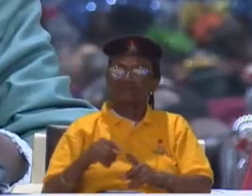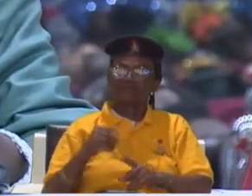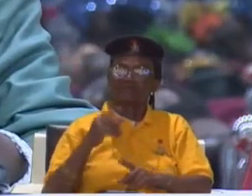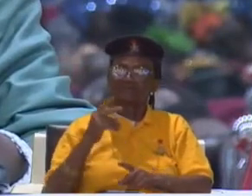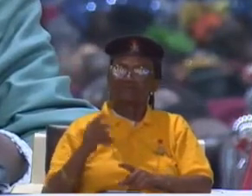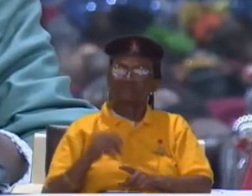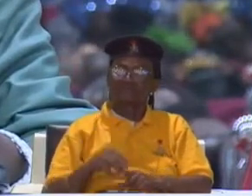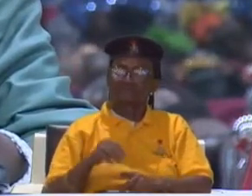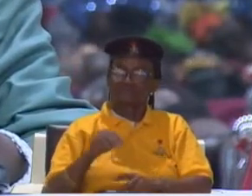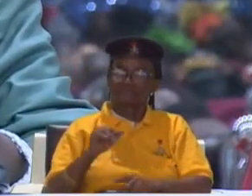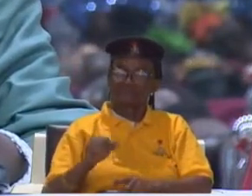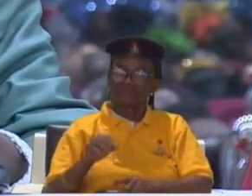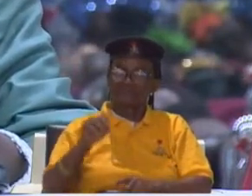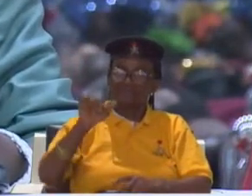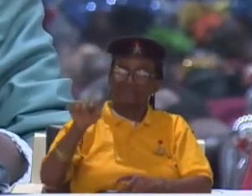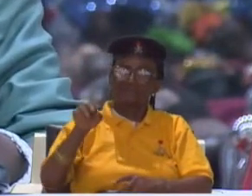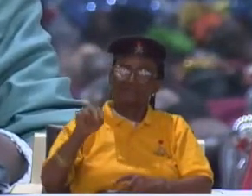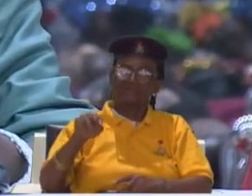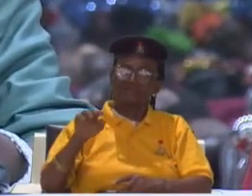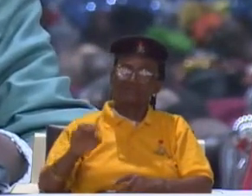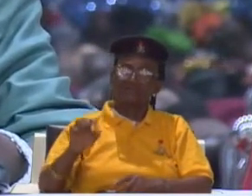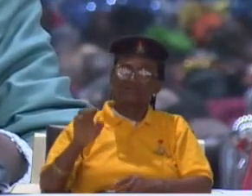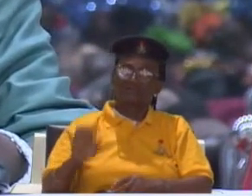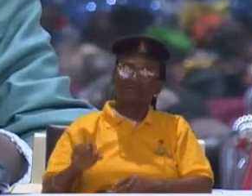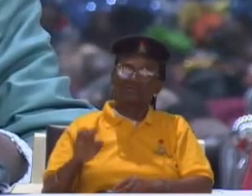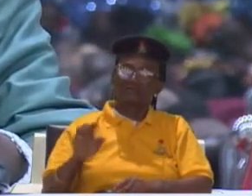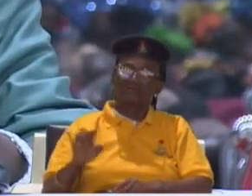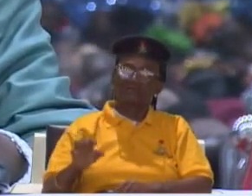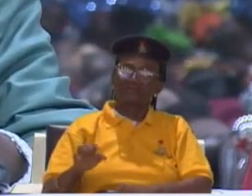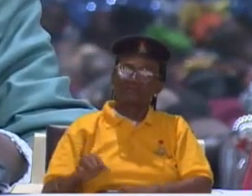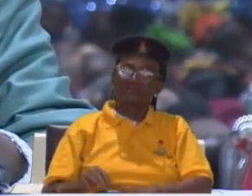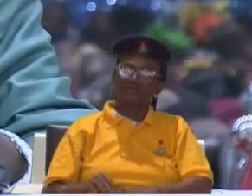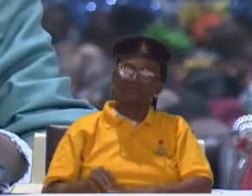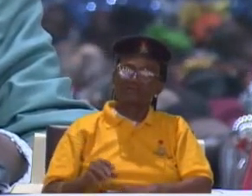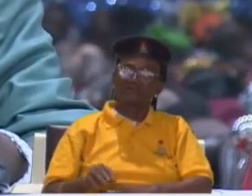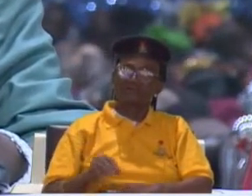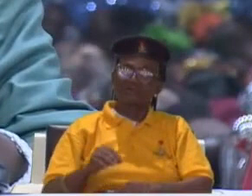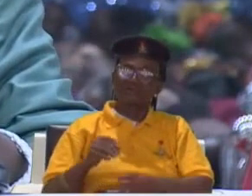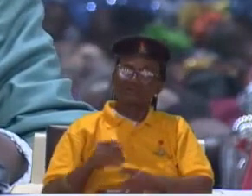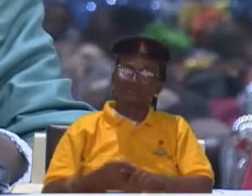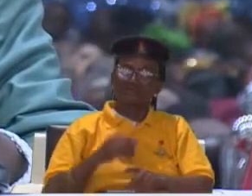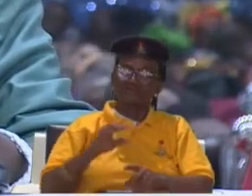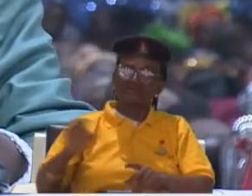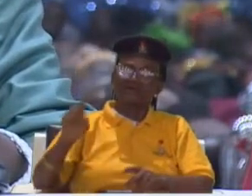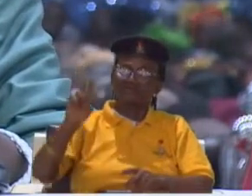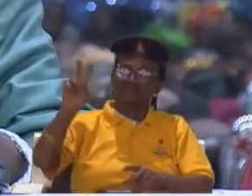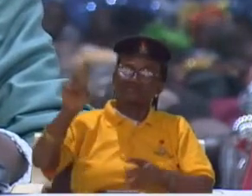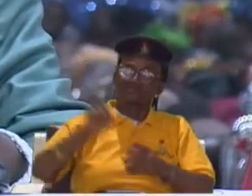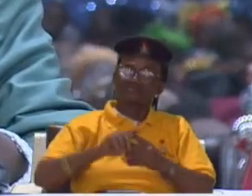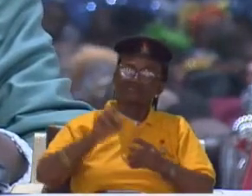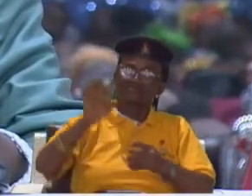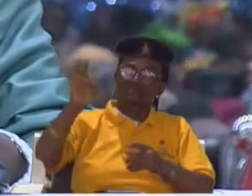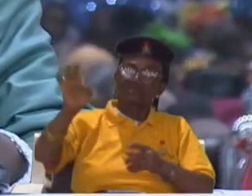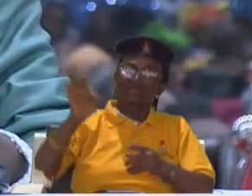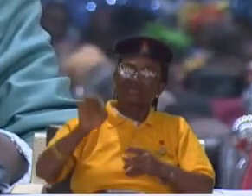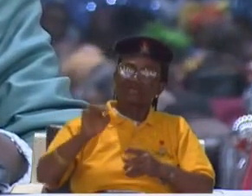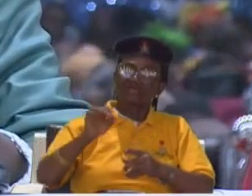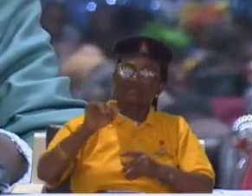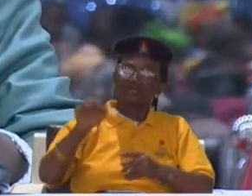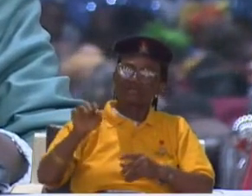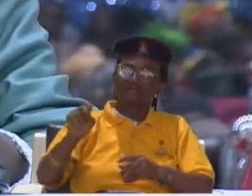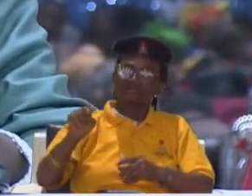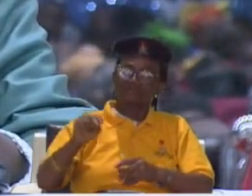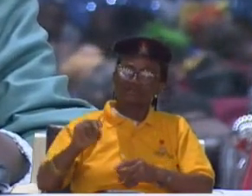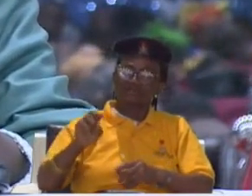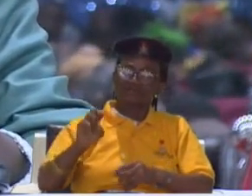5, from verse 2 to 9, John 5, from